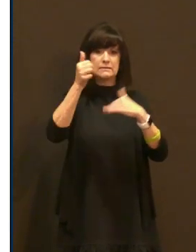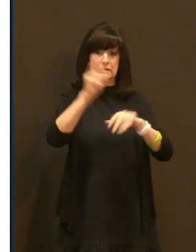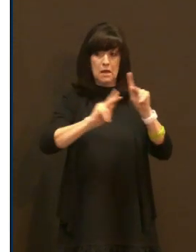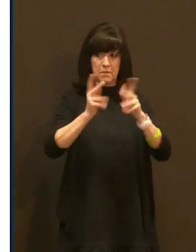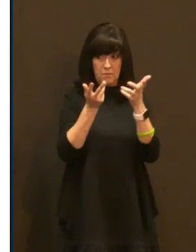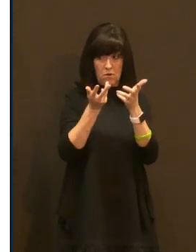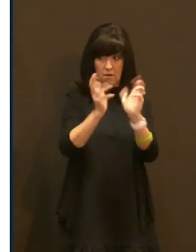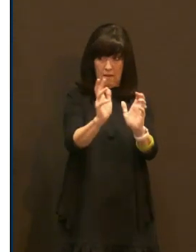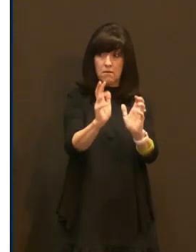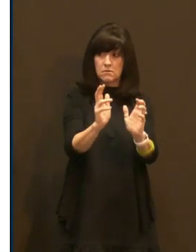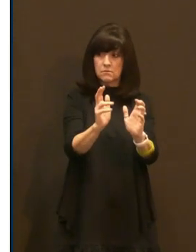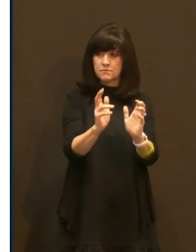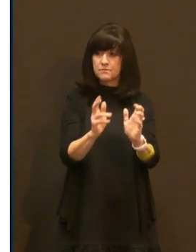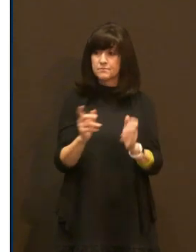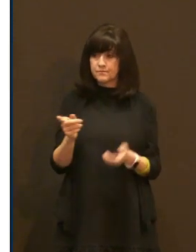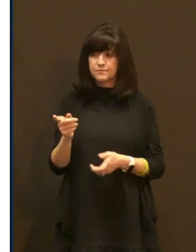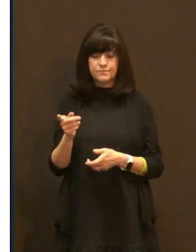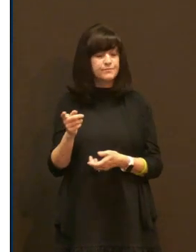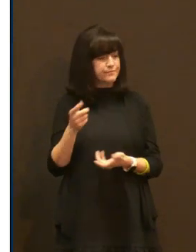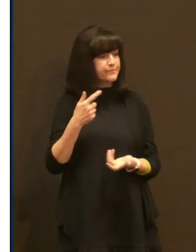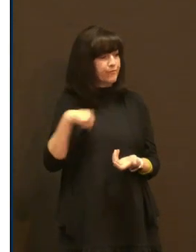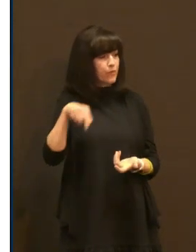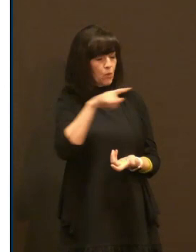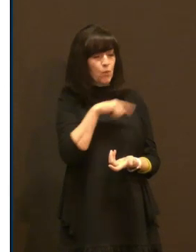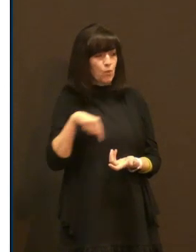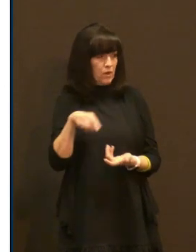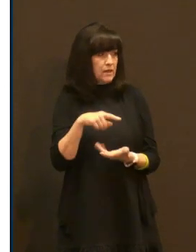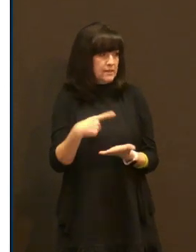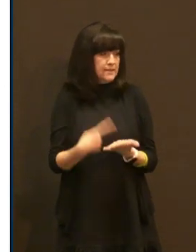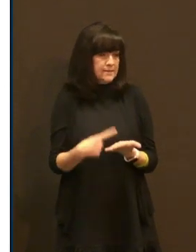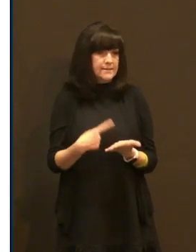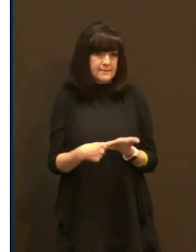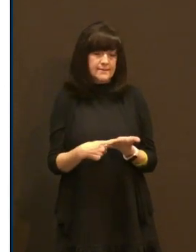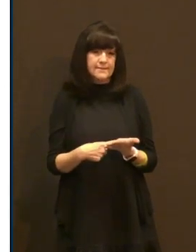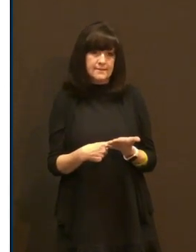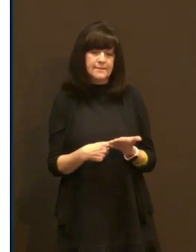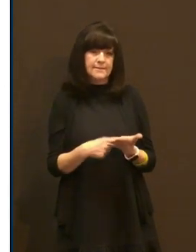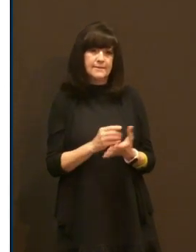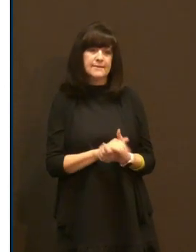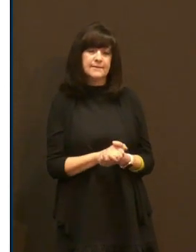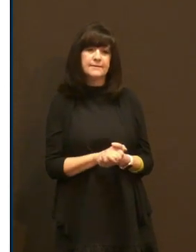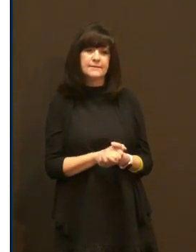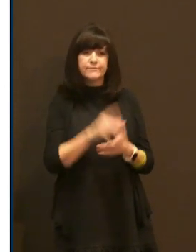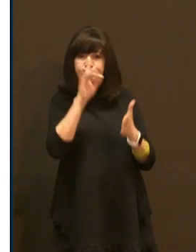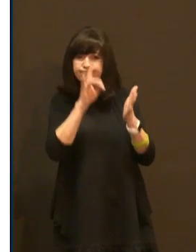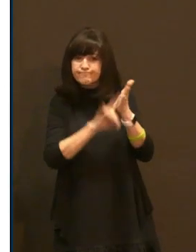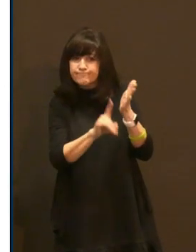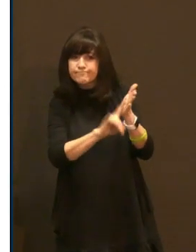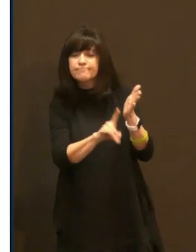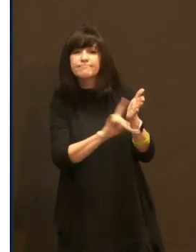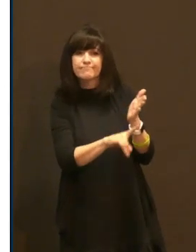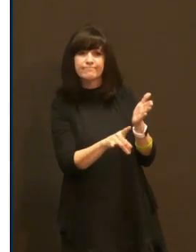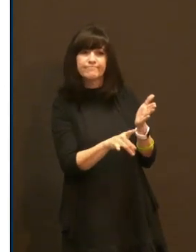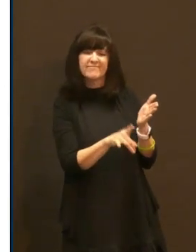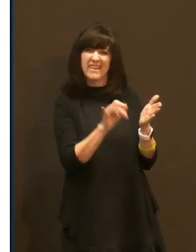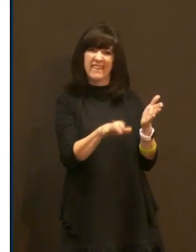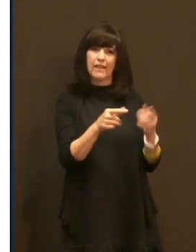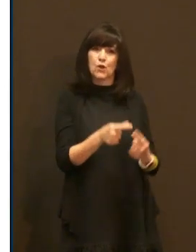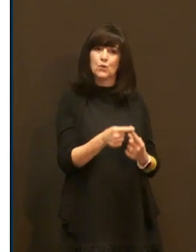into, and I don't know whether Dr. Rattay or AJ knows the status, but it's kind of a